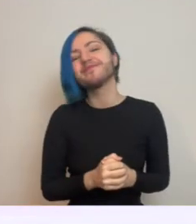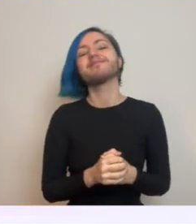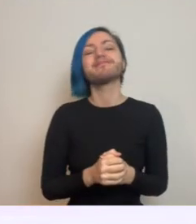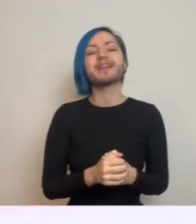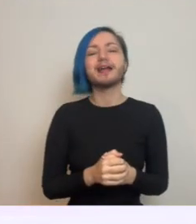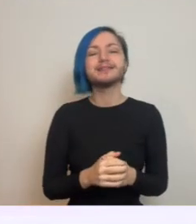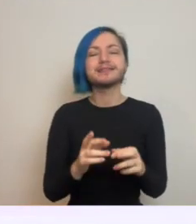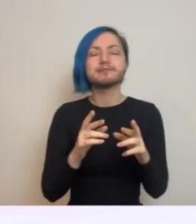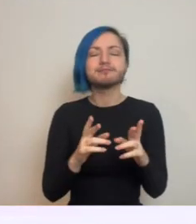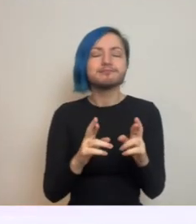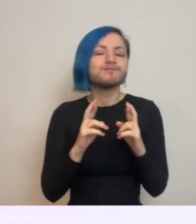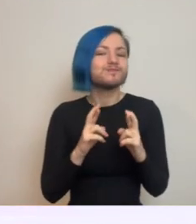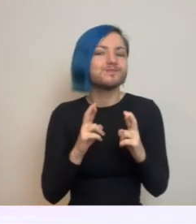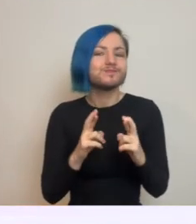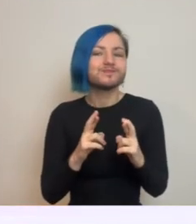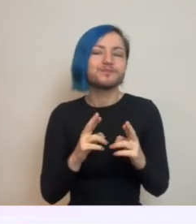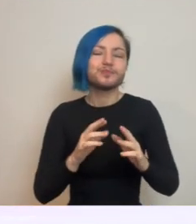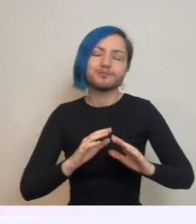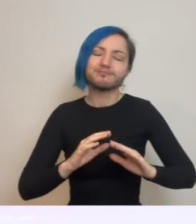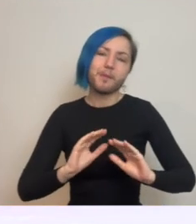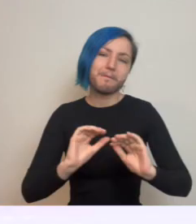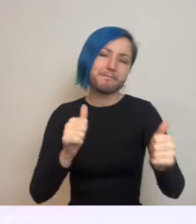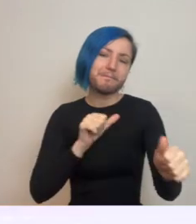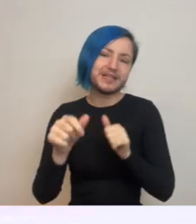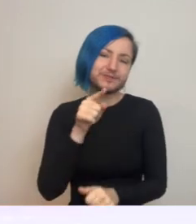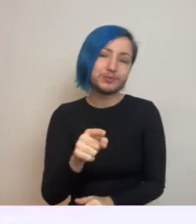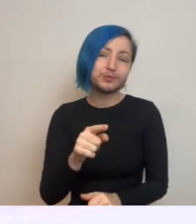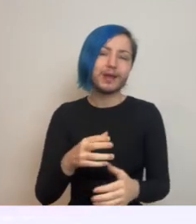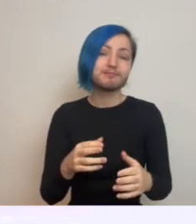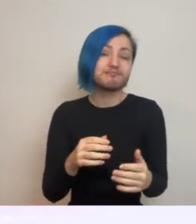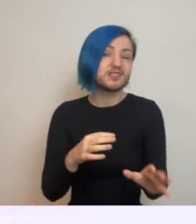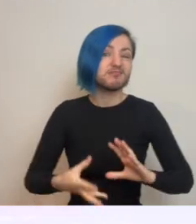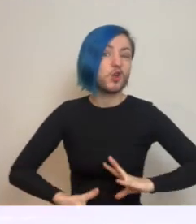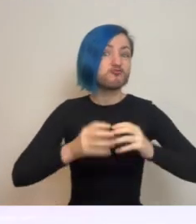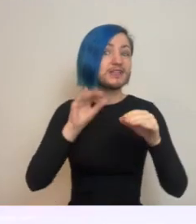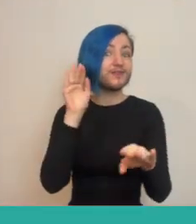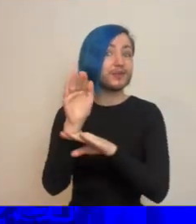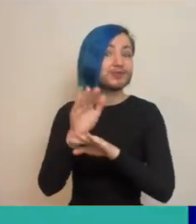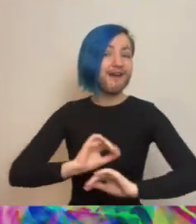and I wish you well, and I wish you a creative future.